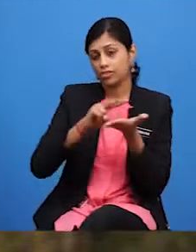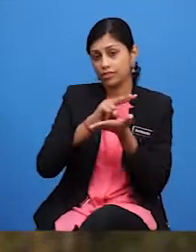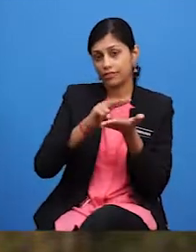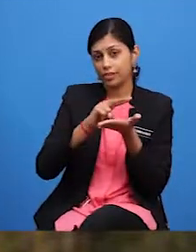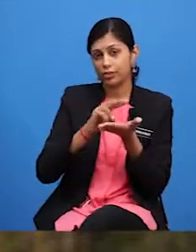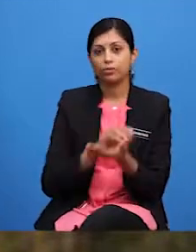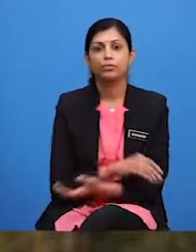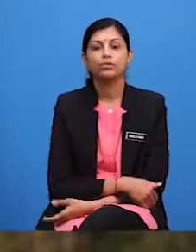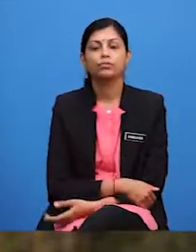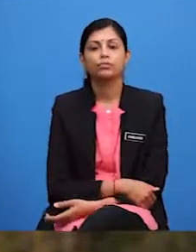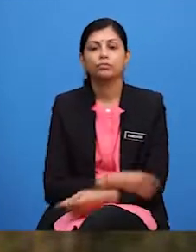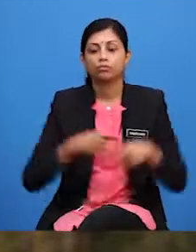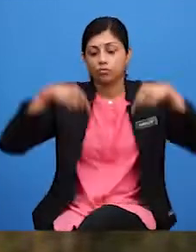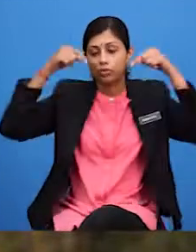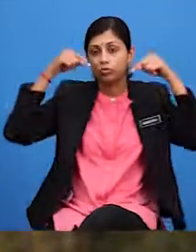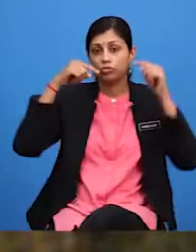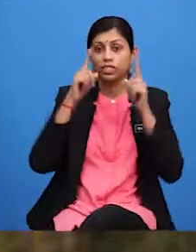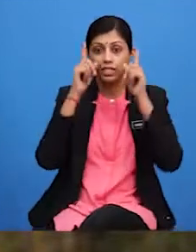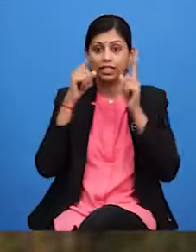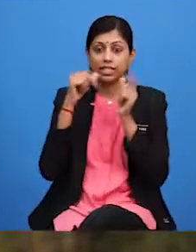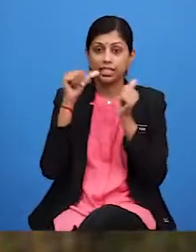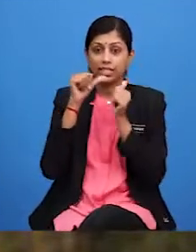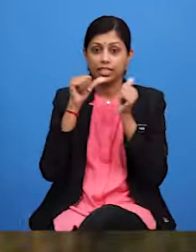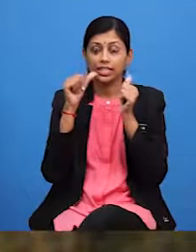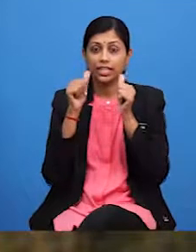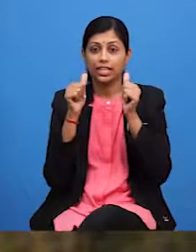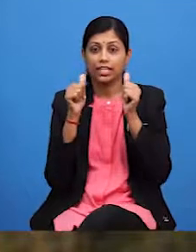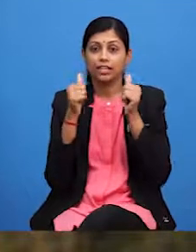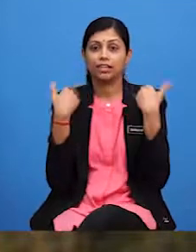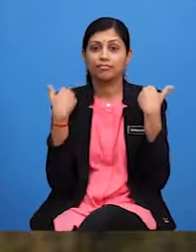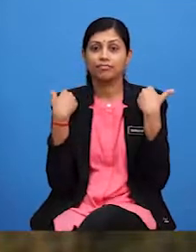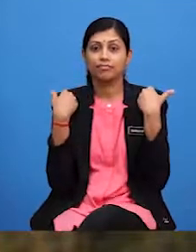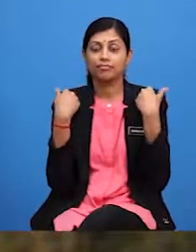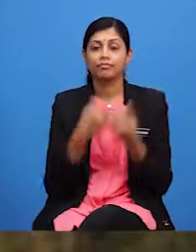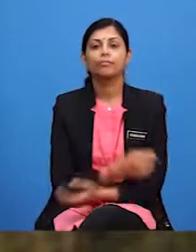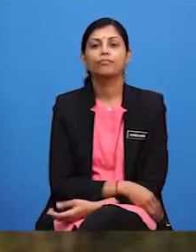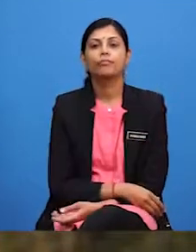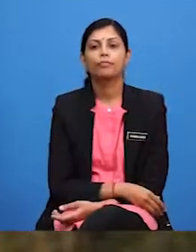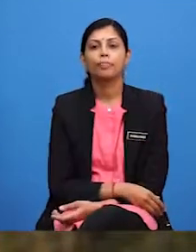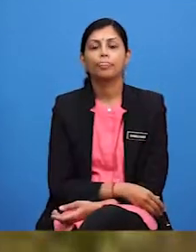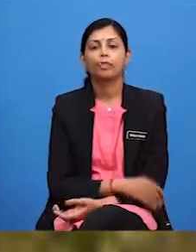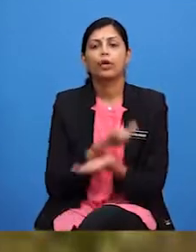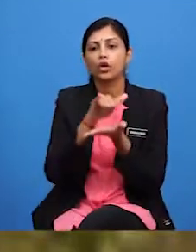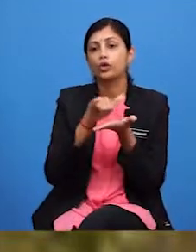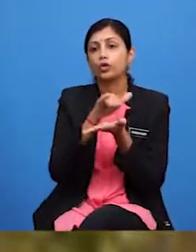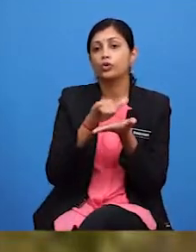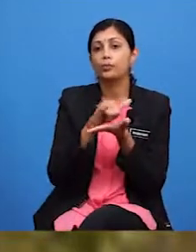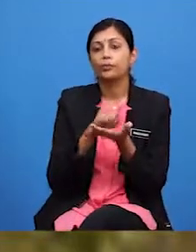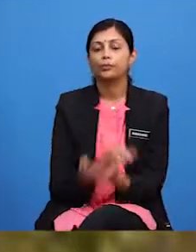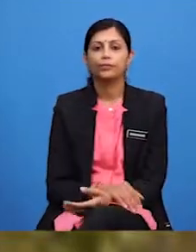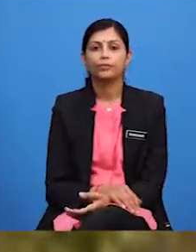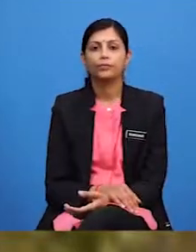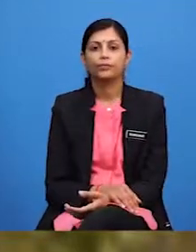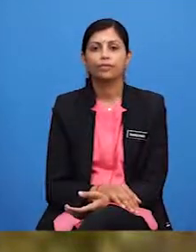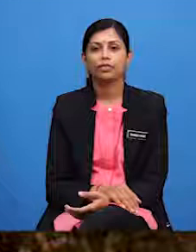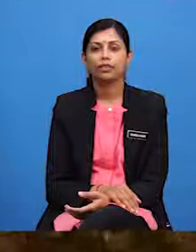Go to this link and find out if there are crocodiles in the outback of Australia. Let's look at the